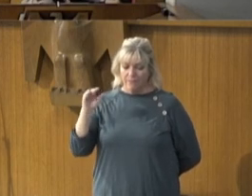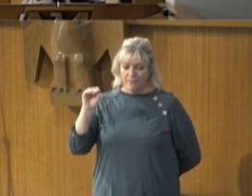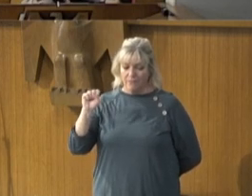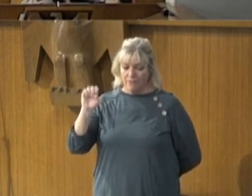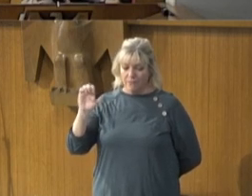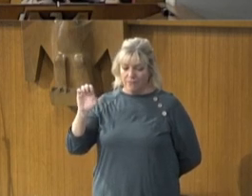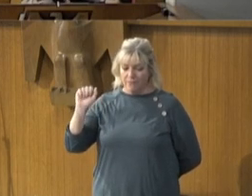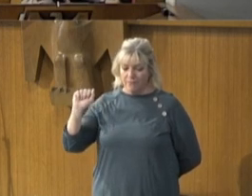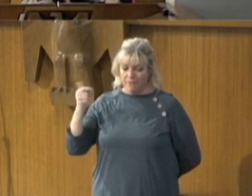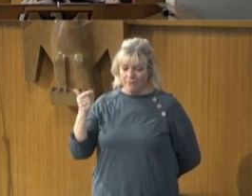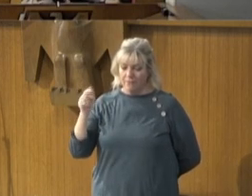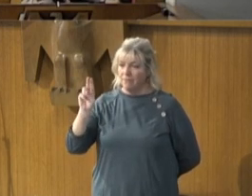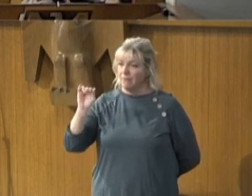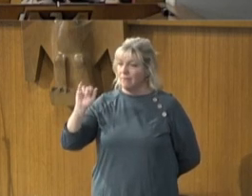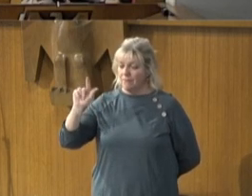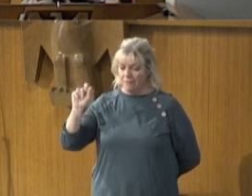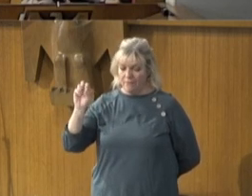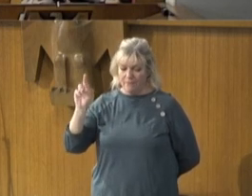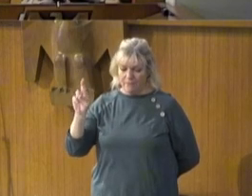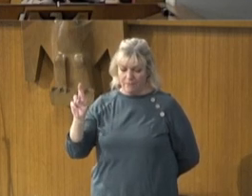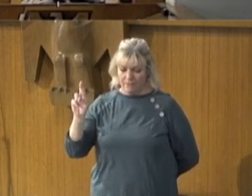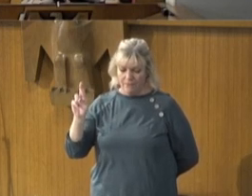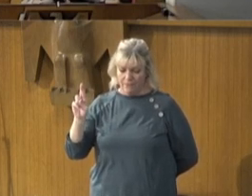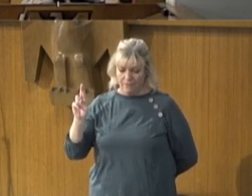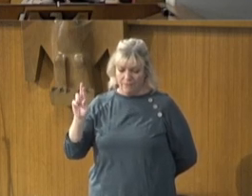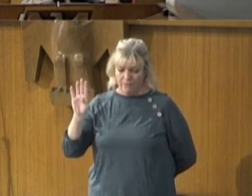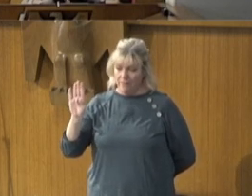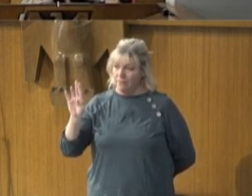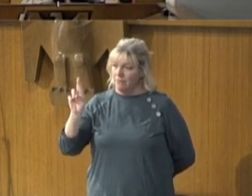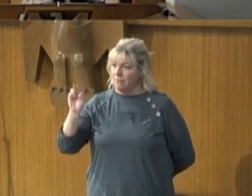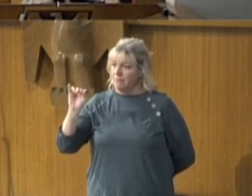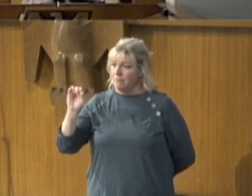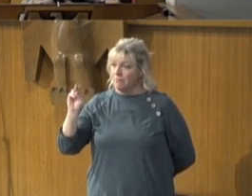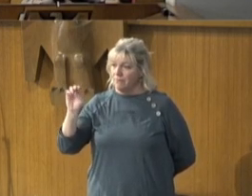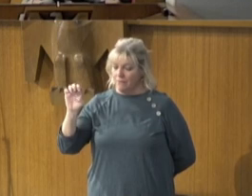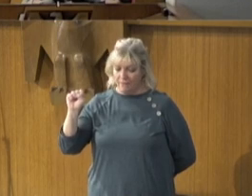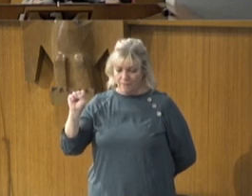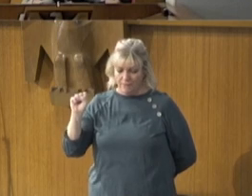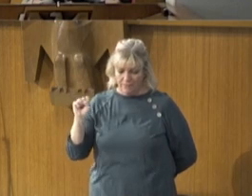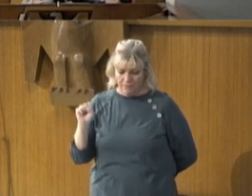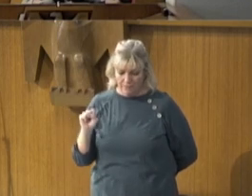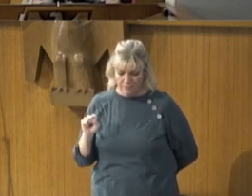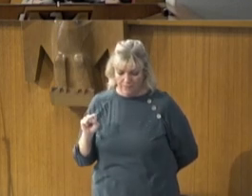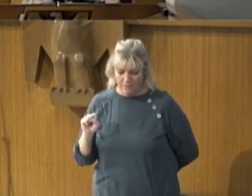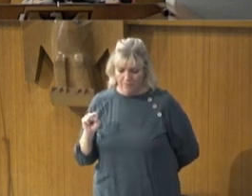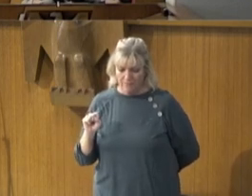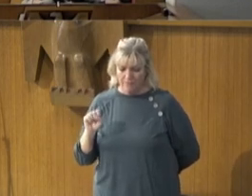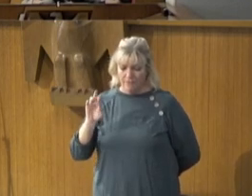Jose Aguilar Briones.